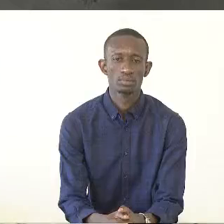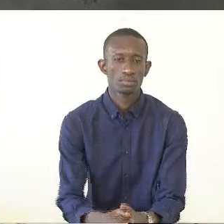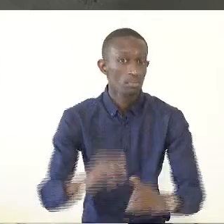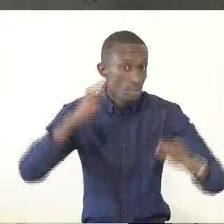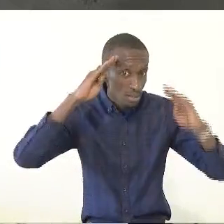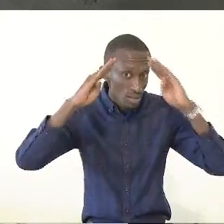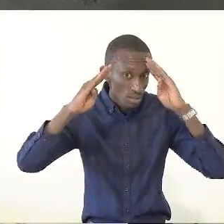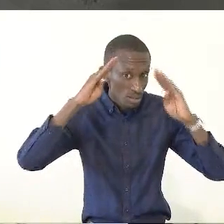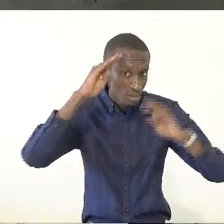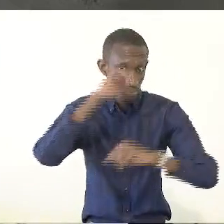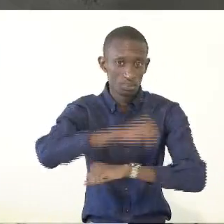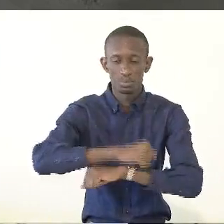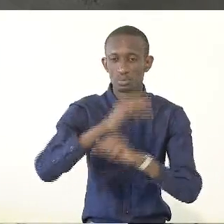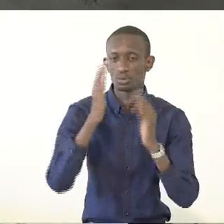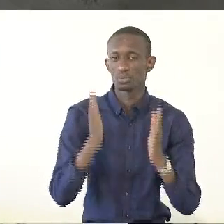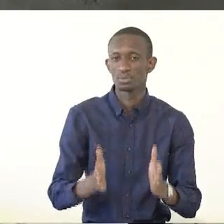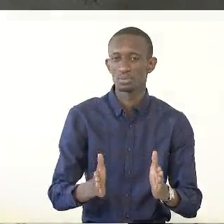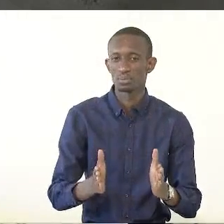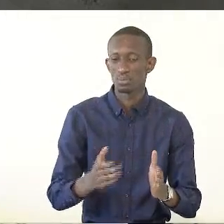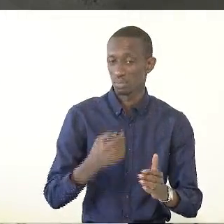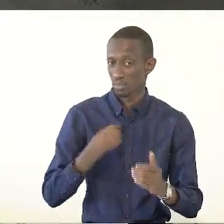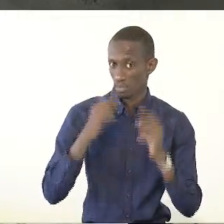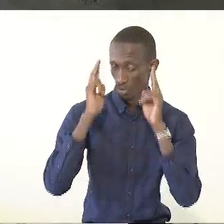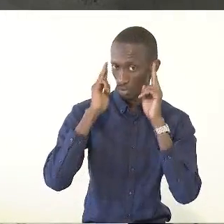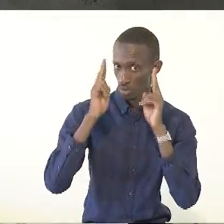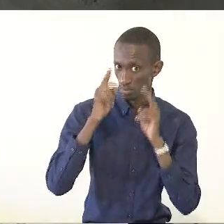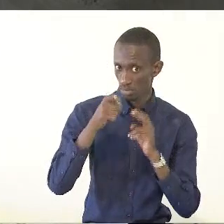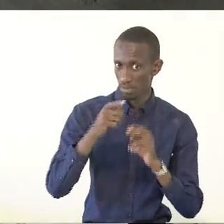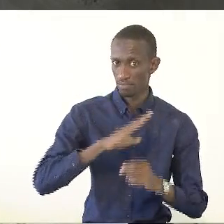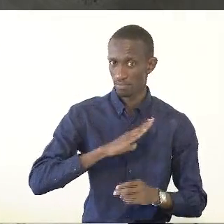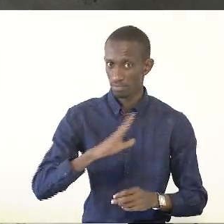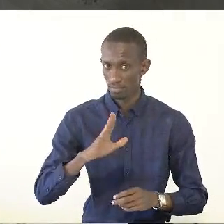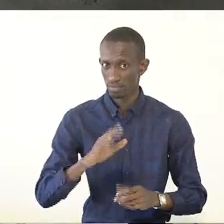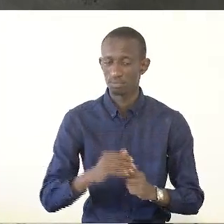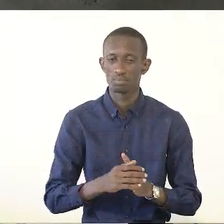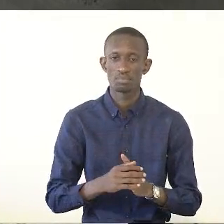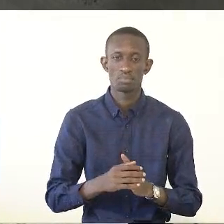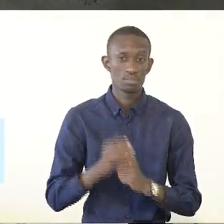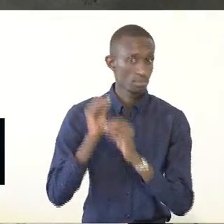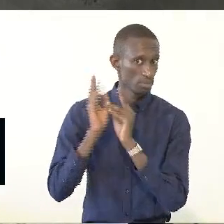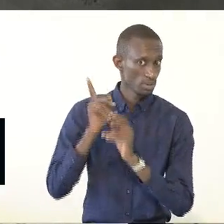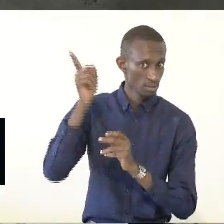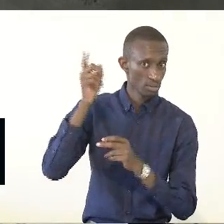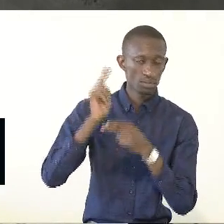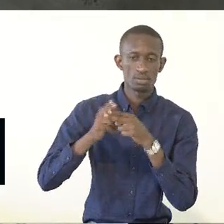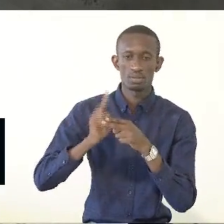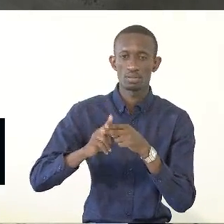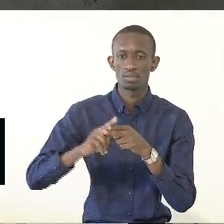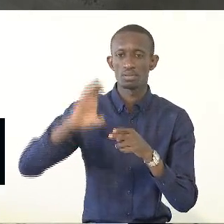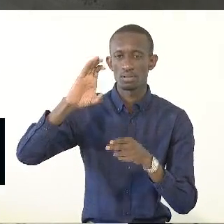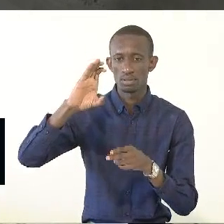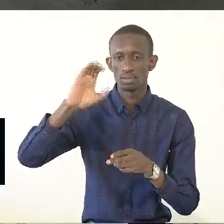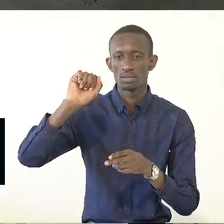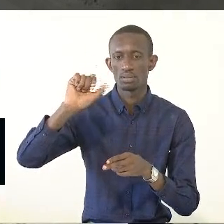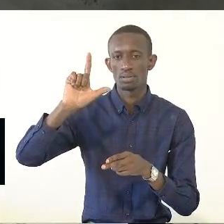dear students. I hope you're all doing well. My name is Callixte. I